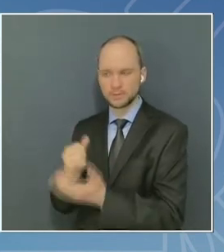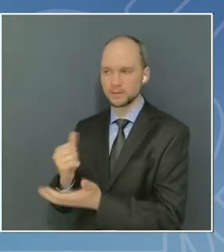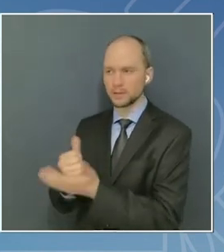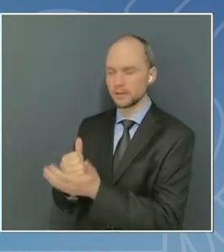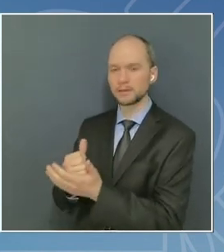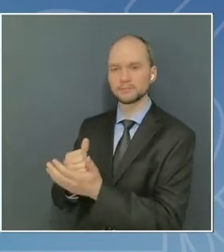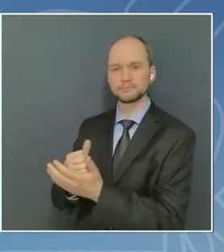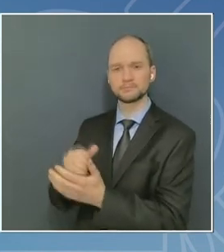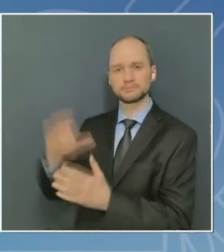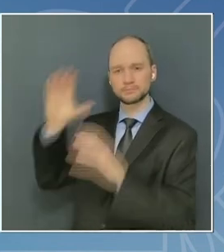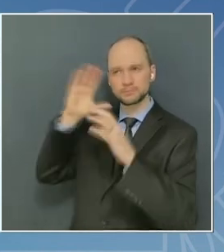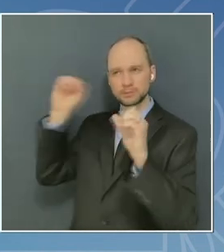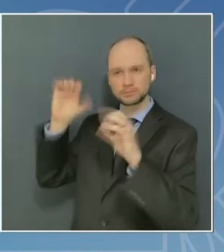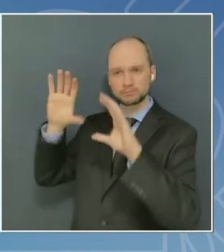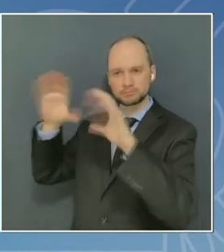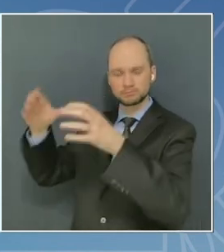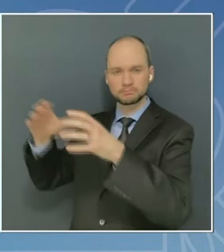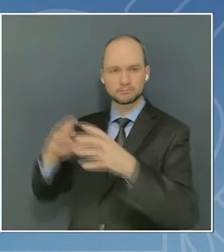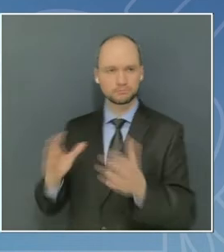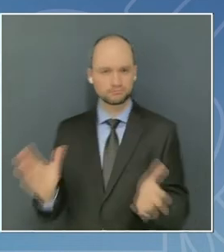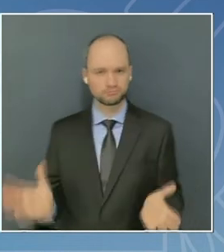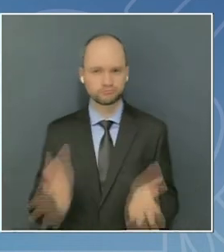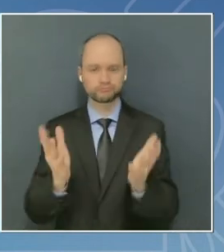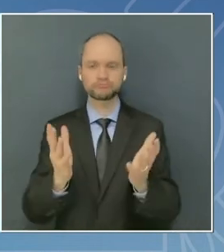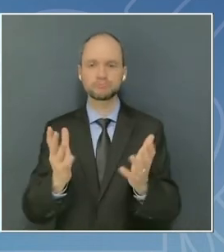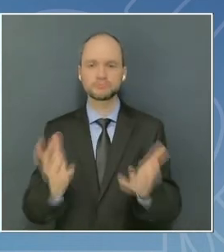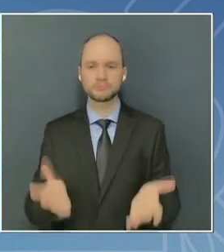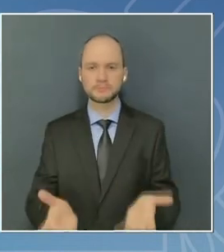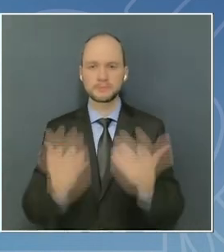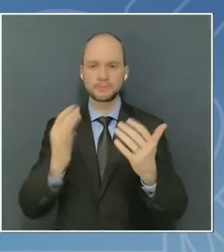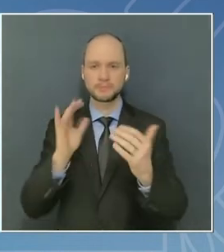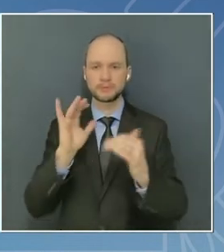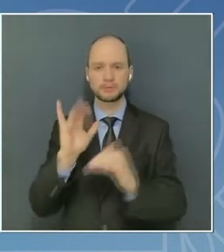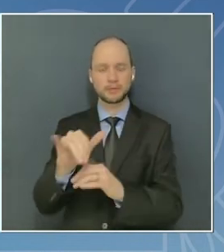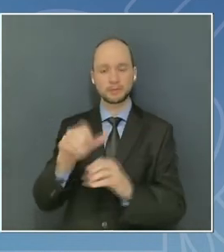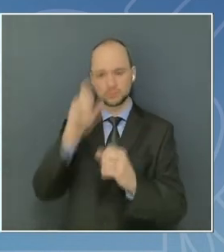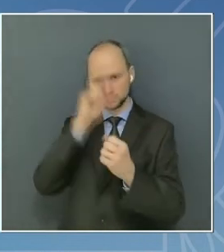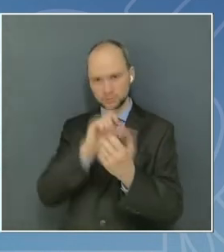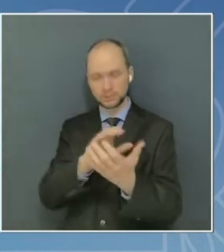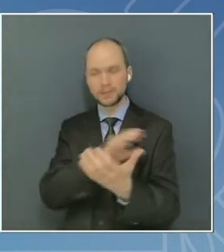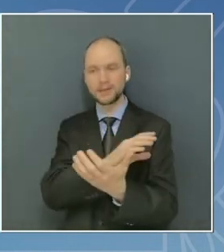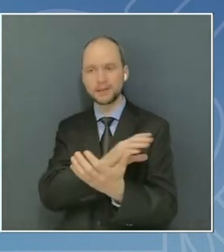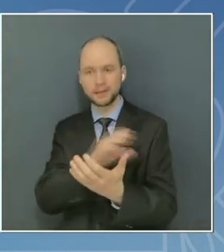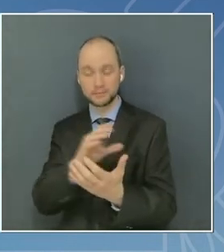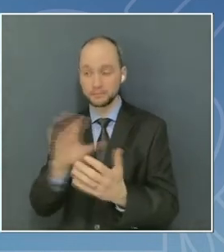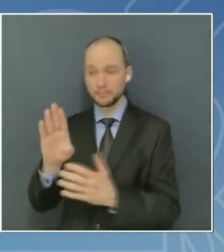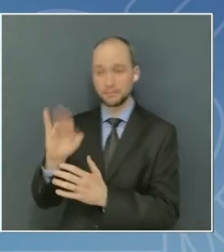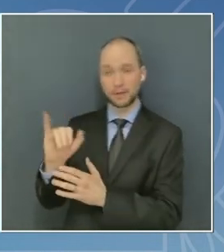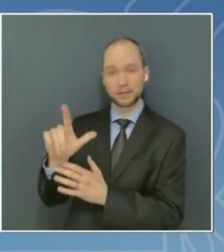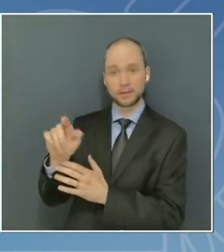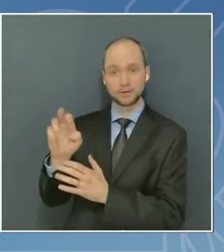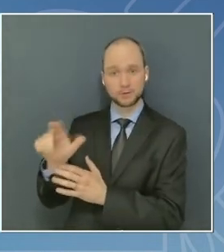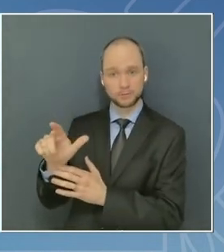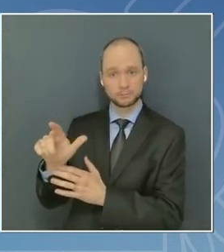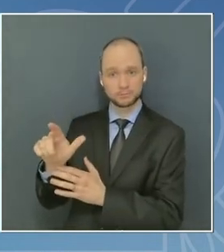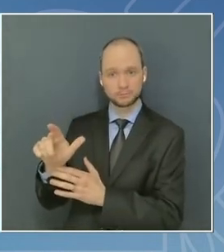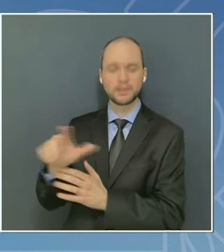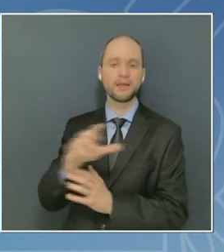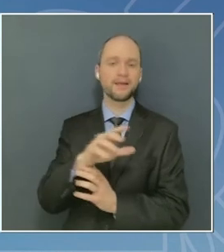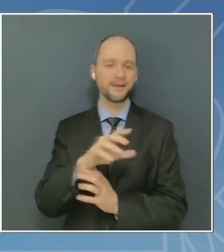that strategy forward bilaterally as well as collectively through our ASEAN friends.